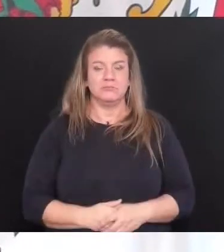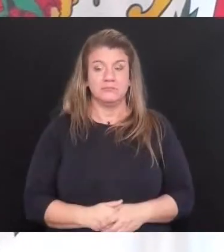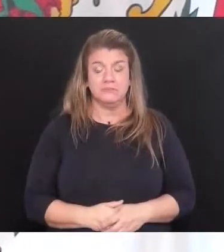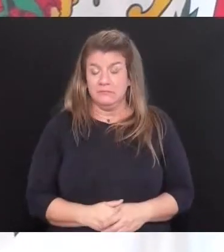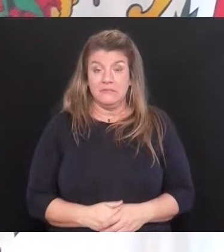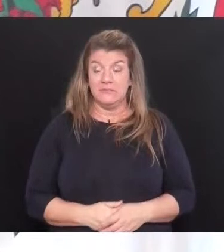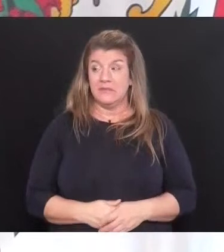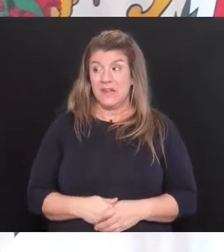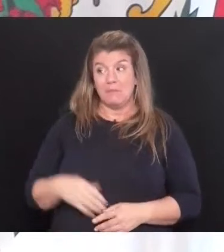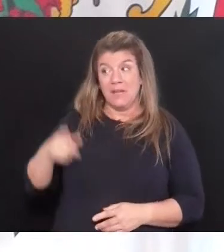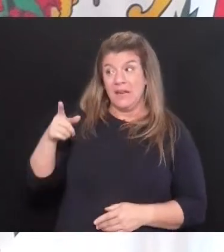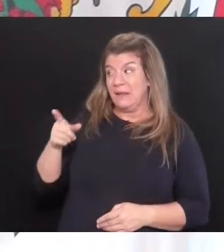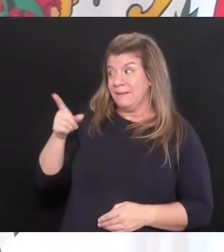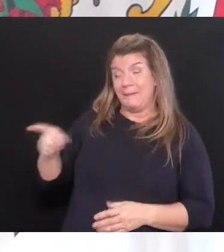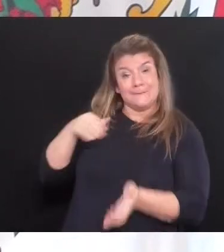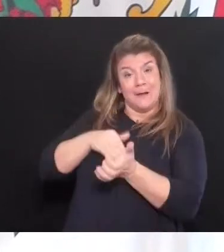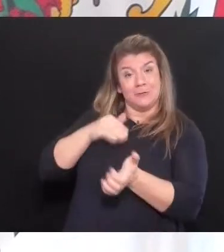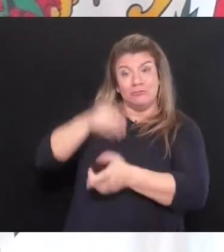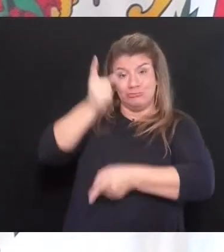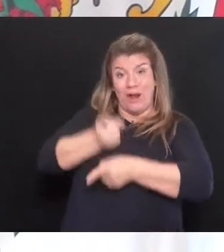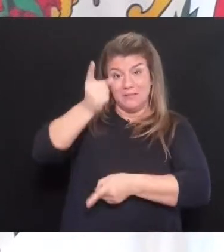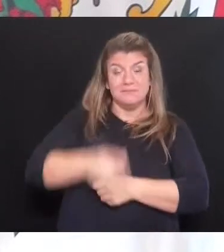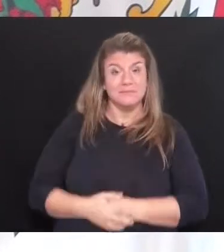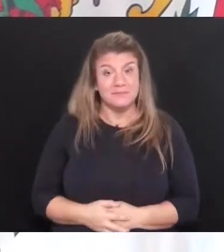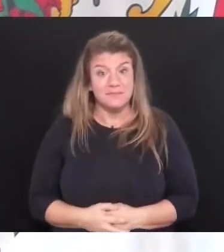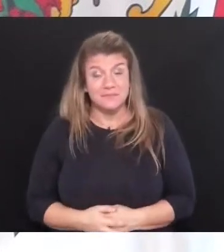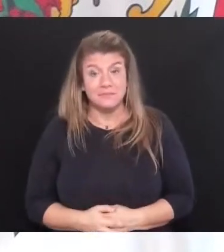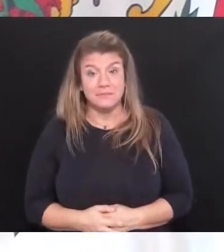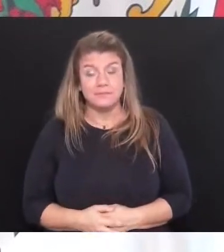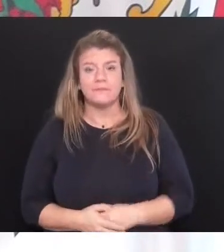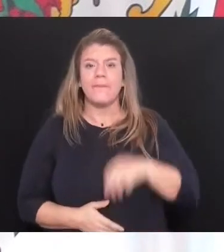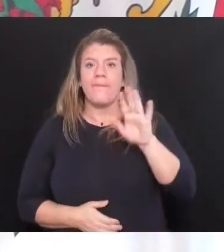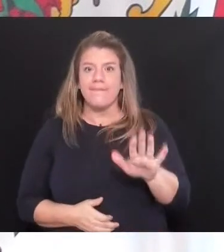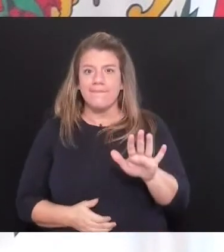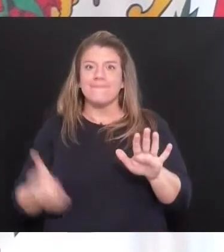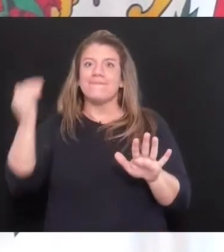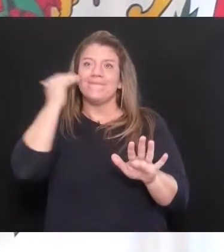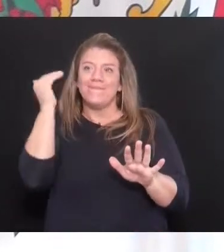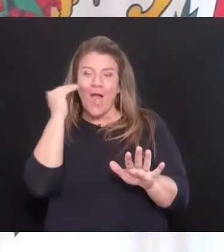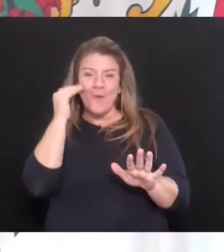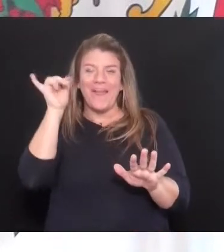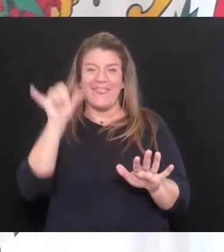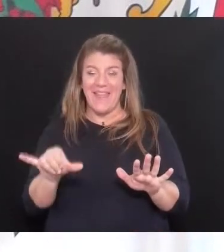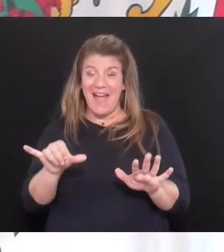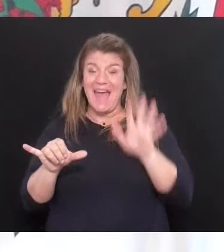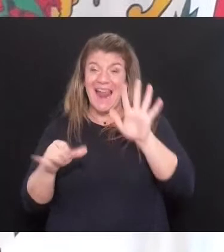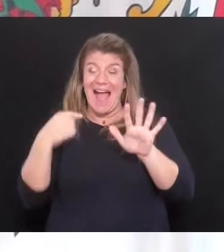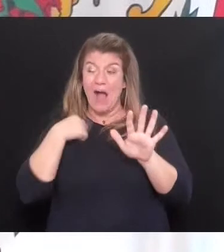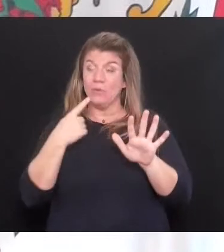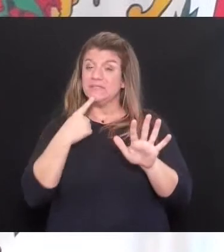dead level, right on the money. Now, with all that, I would just say this